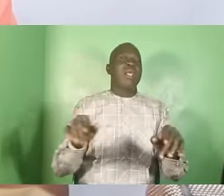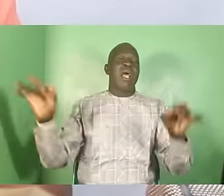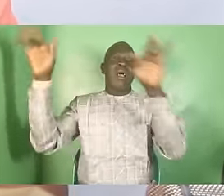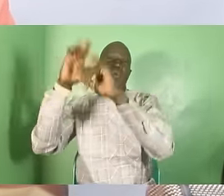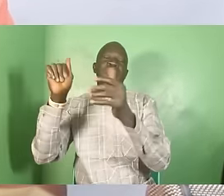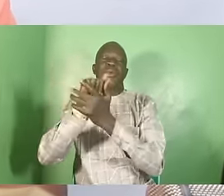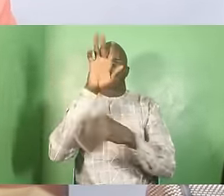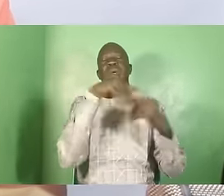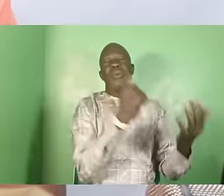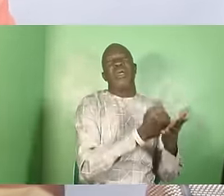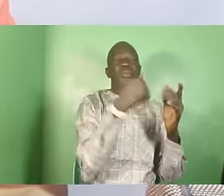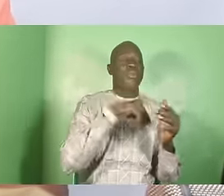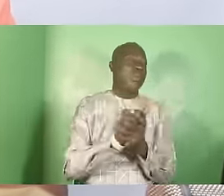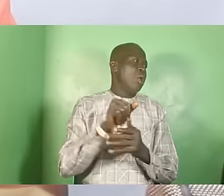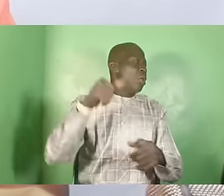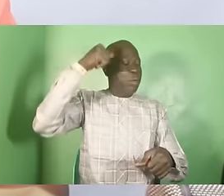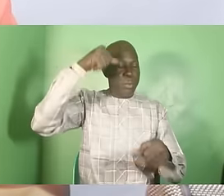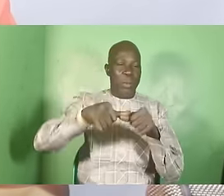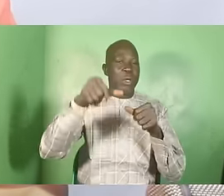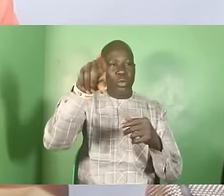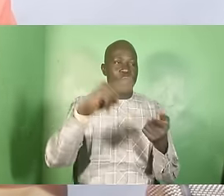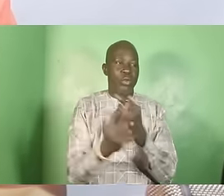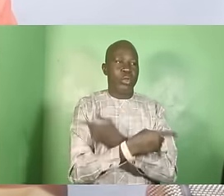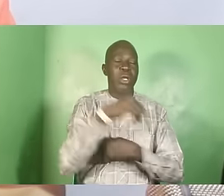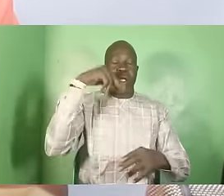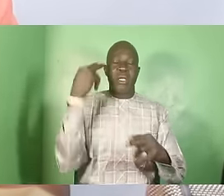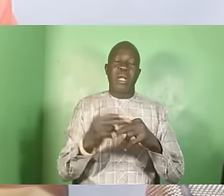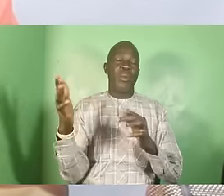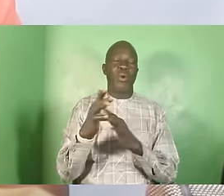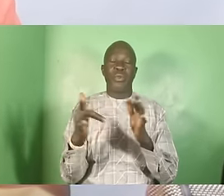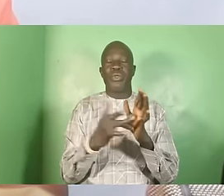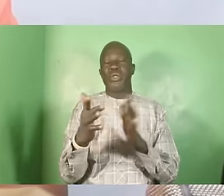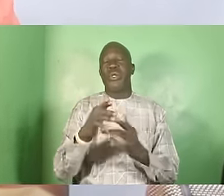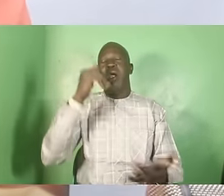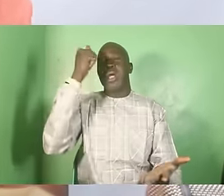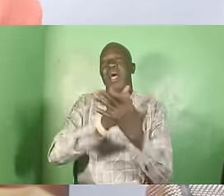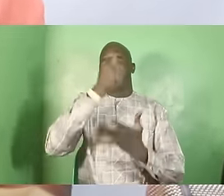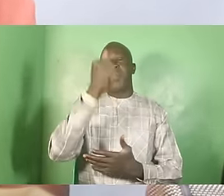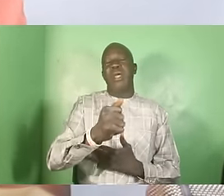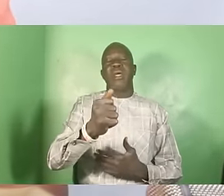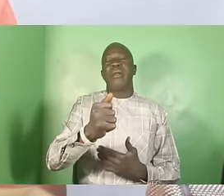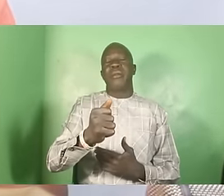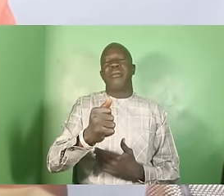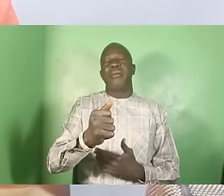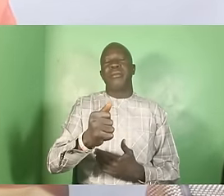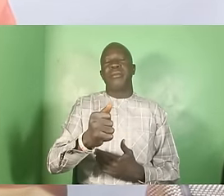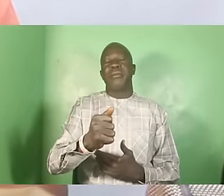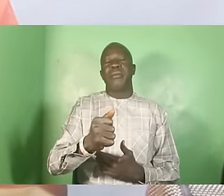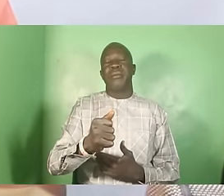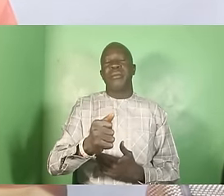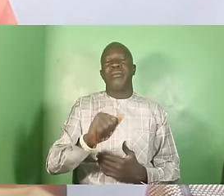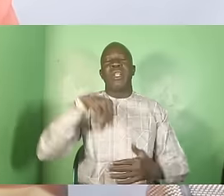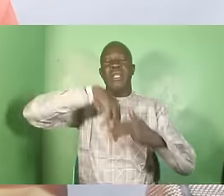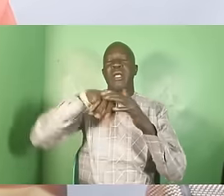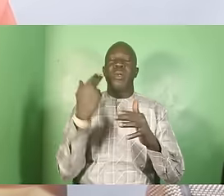sanu e te. What are supposed to happen that is. Wa ra ti re lo ni. You remember it. Loruko Jesu. O ya gba la. Amen. Banana.